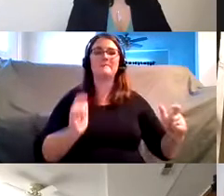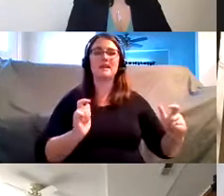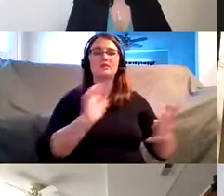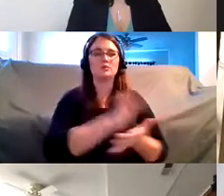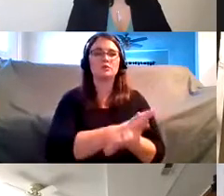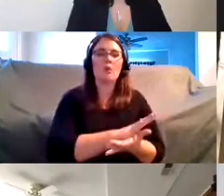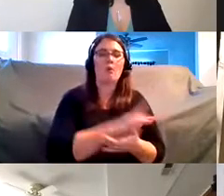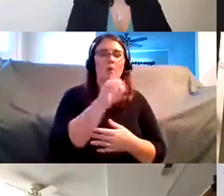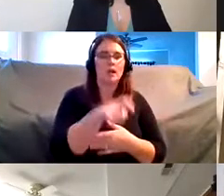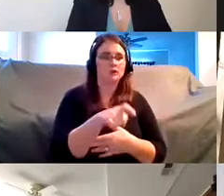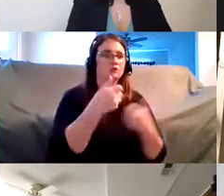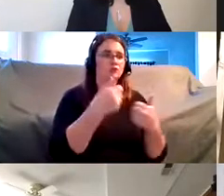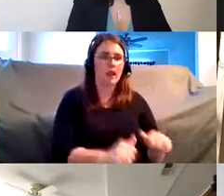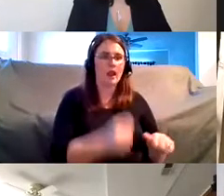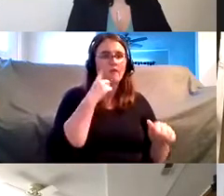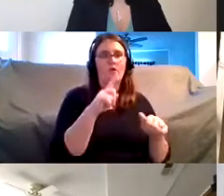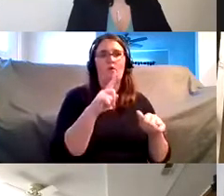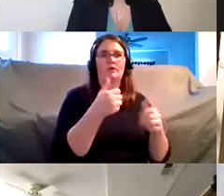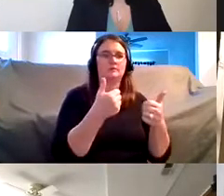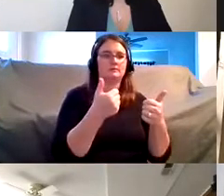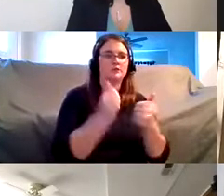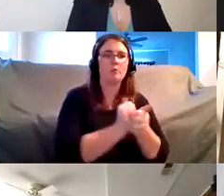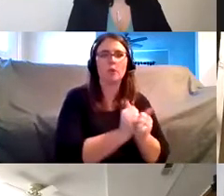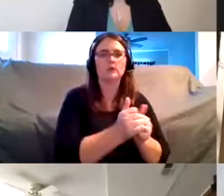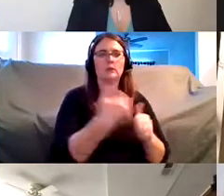play soccer. It was a big, big change.